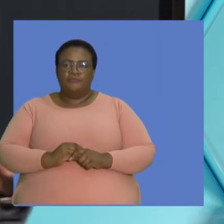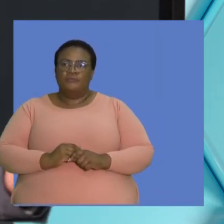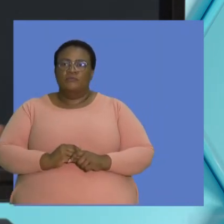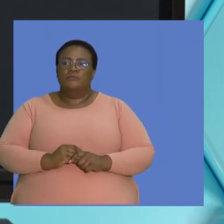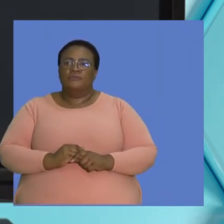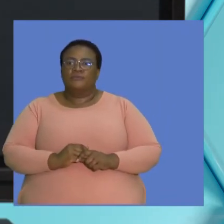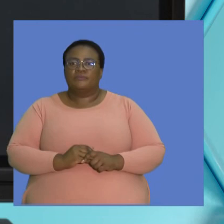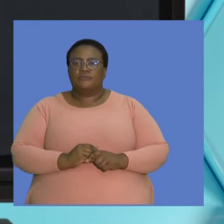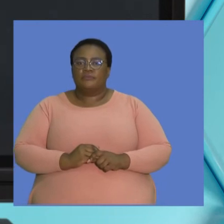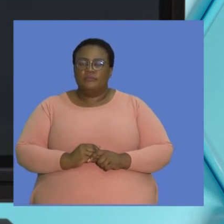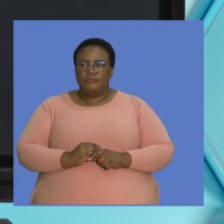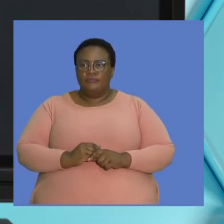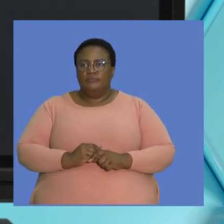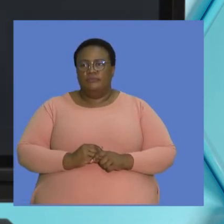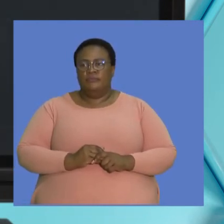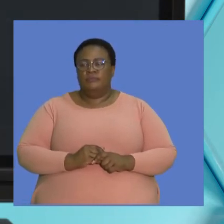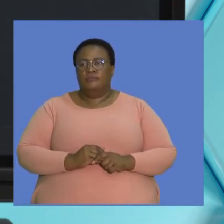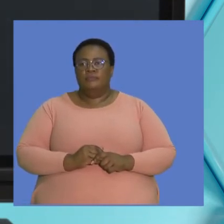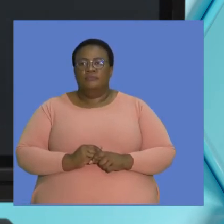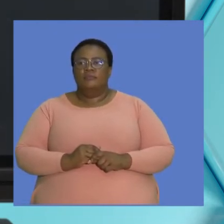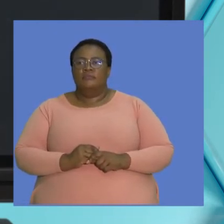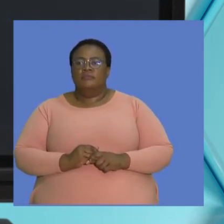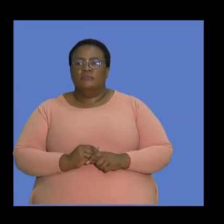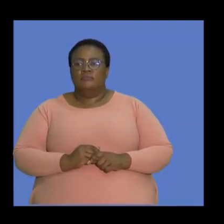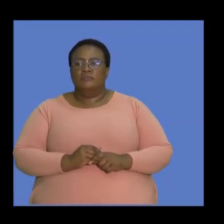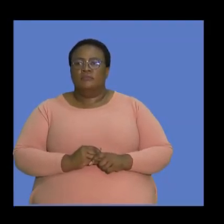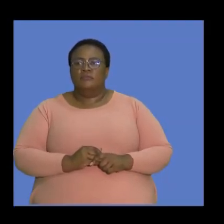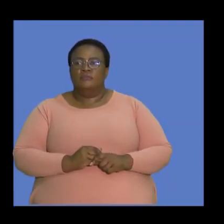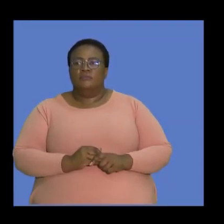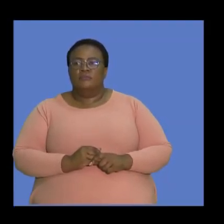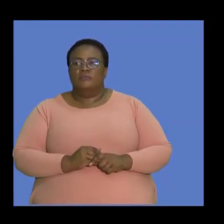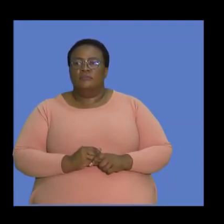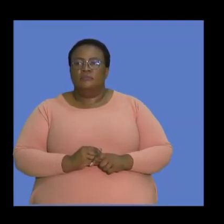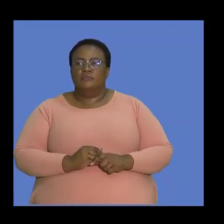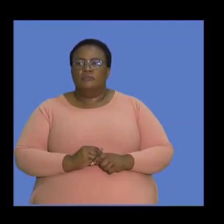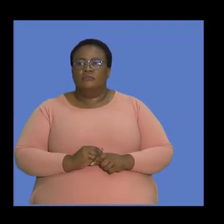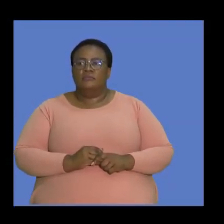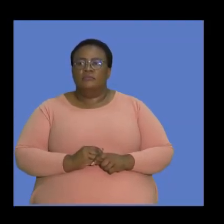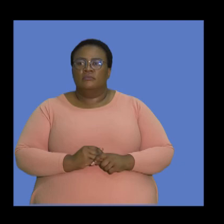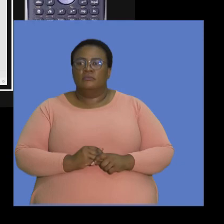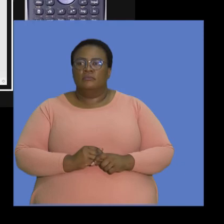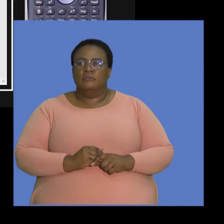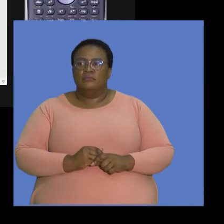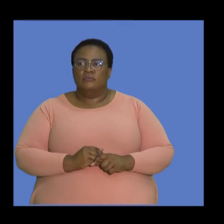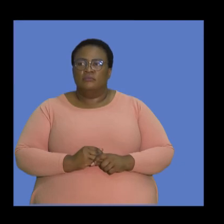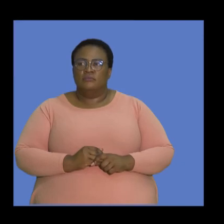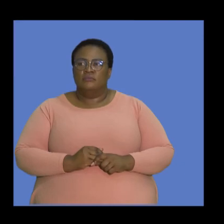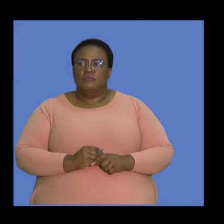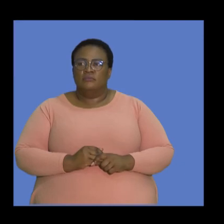that maybe prefers to do that. So let's look at what will this be. So if I go to my